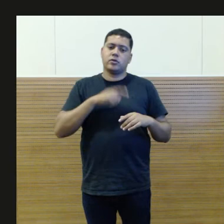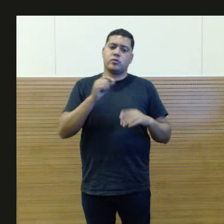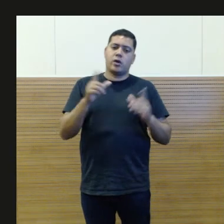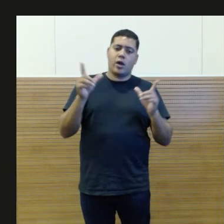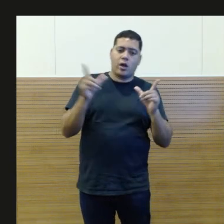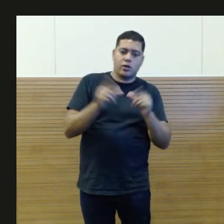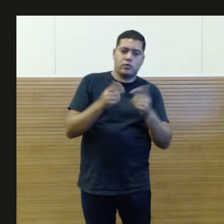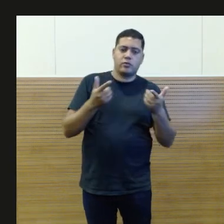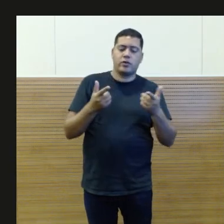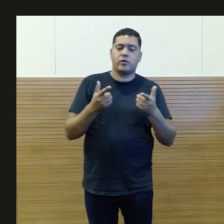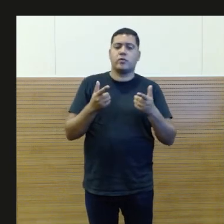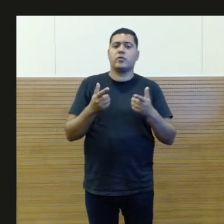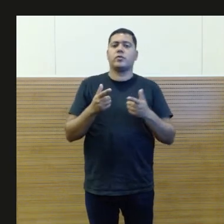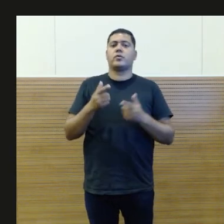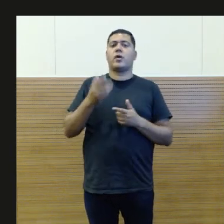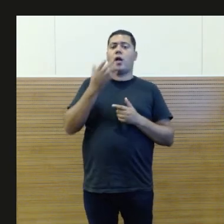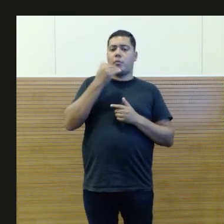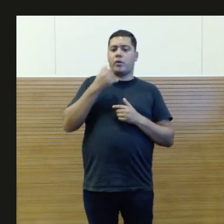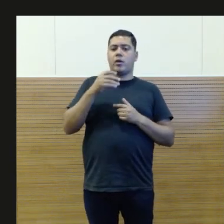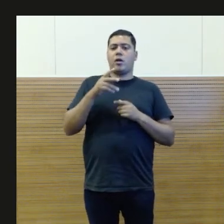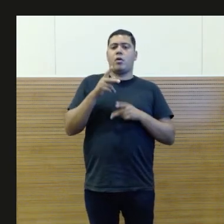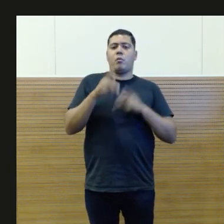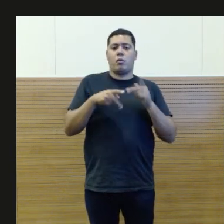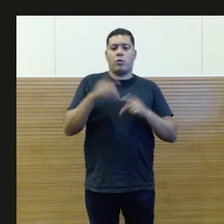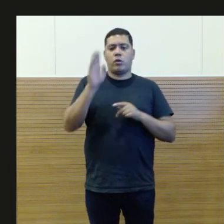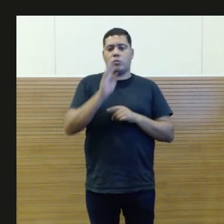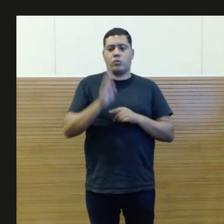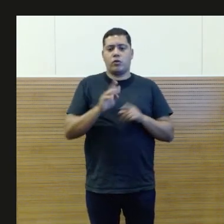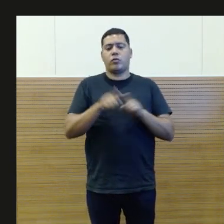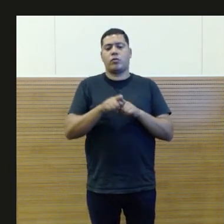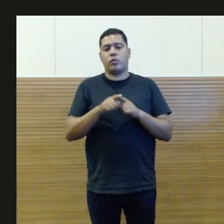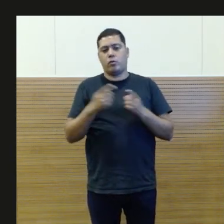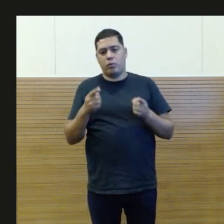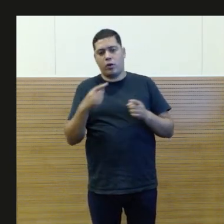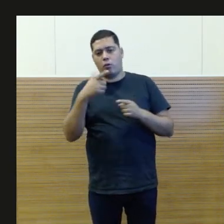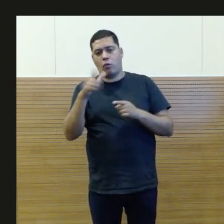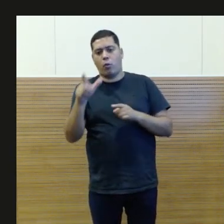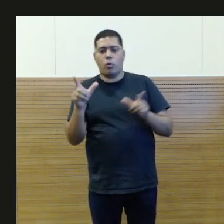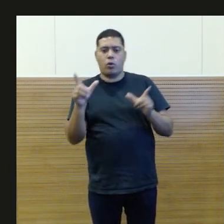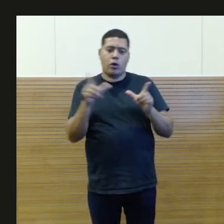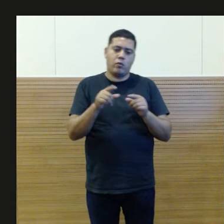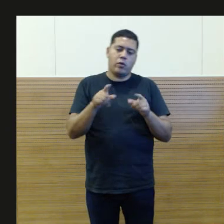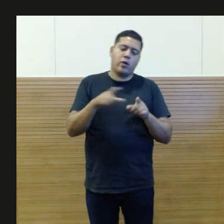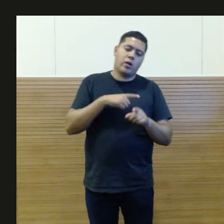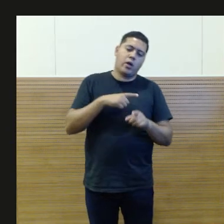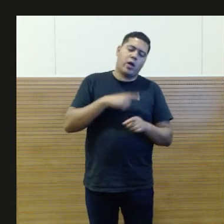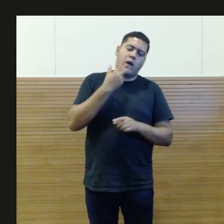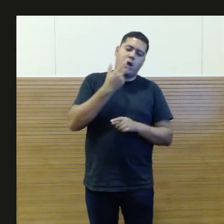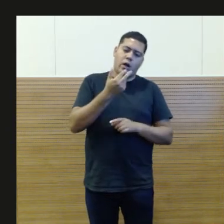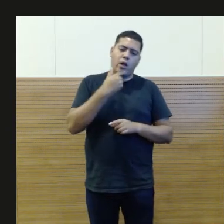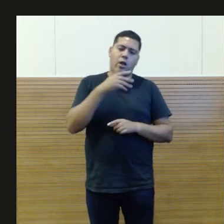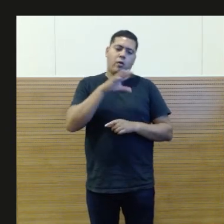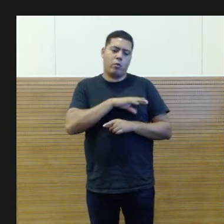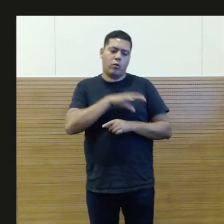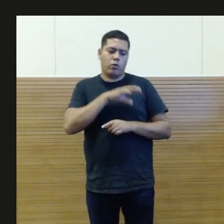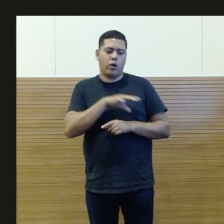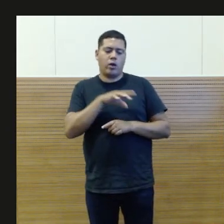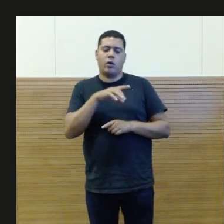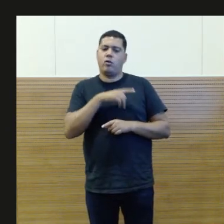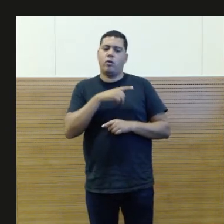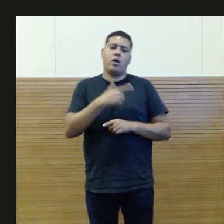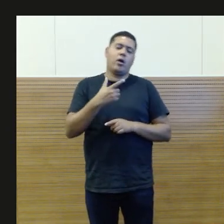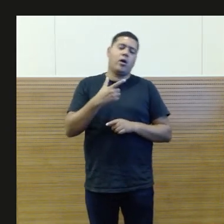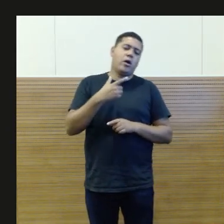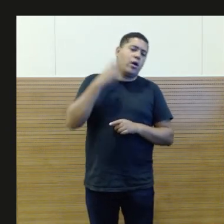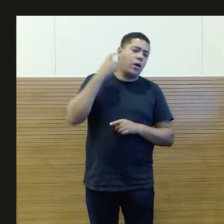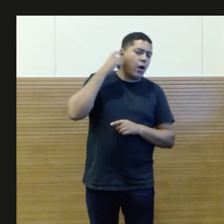online for the training of health professionals. Those are courses that over 50,000 professionals of primary care